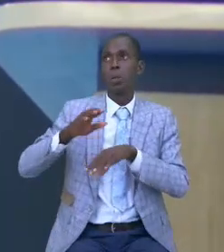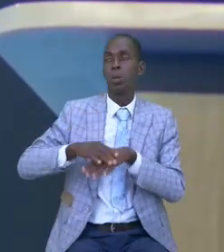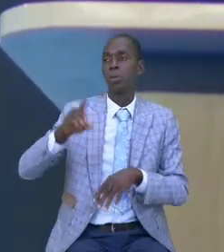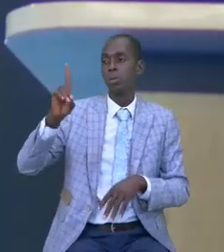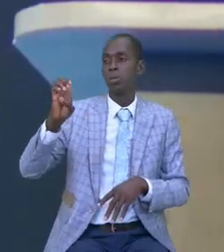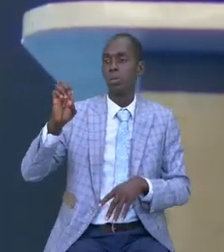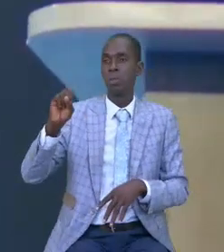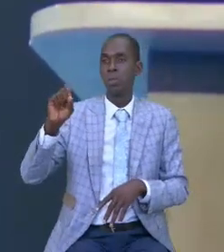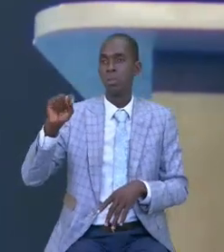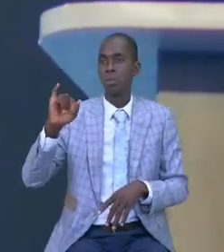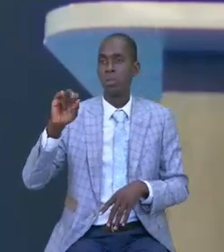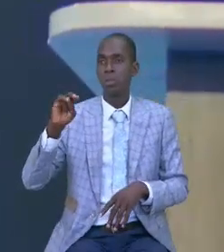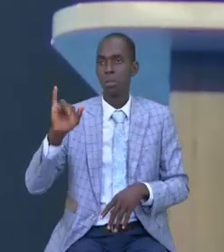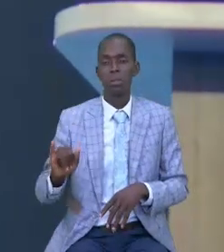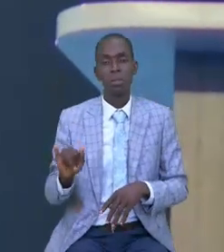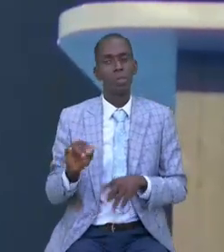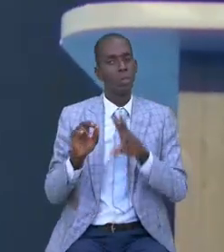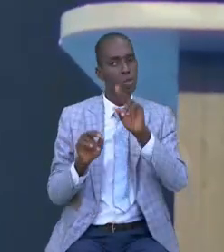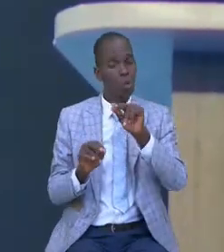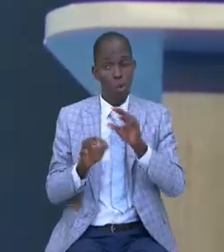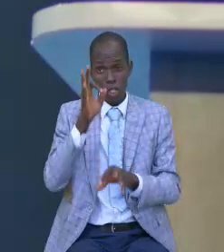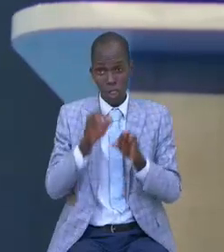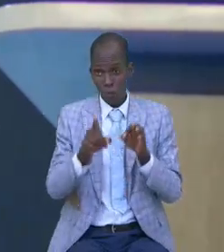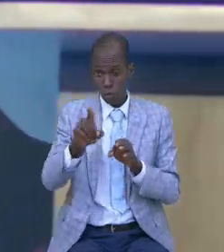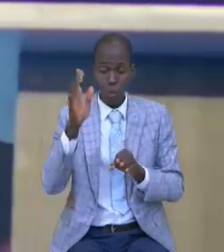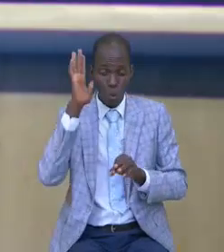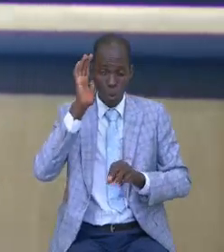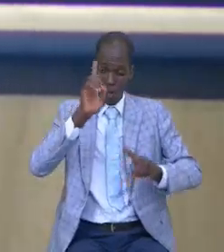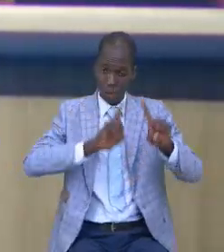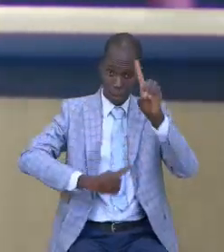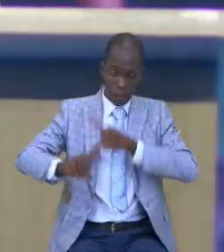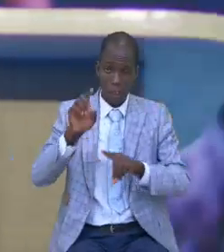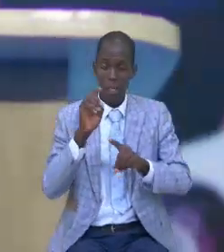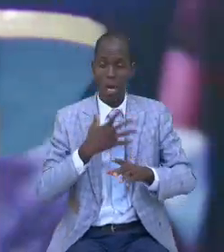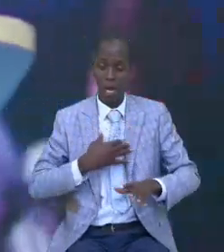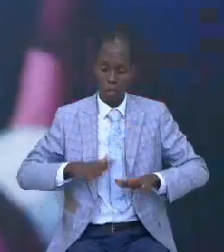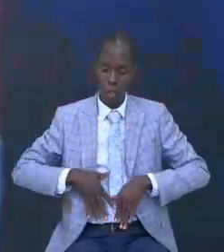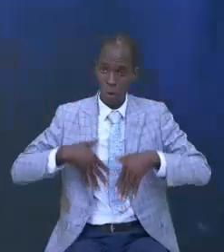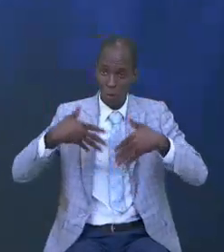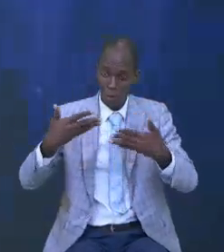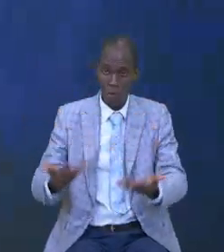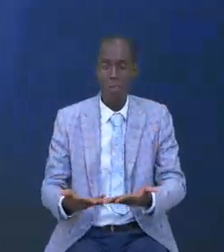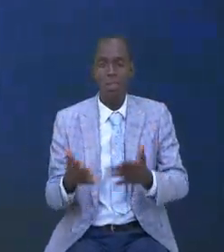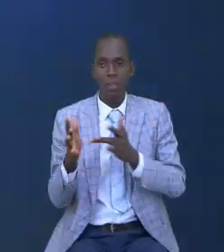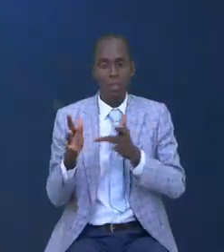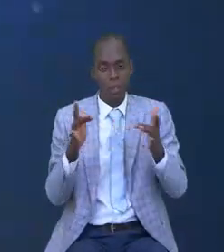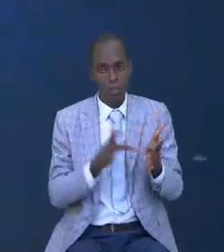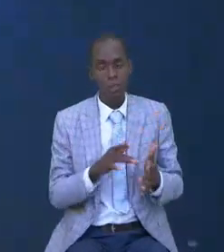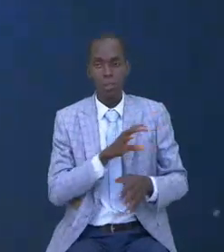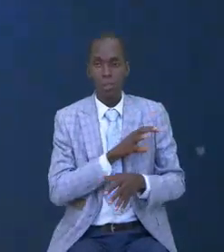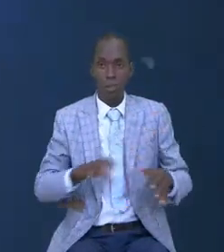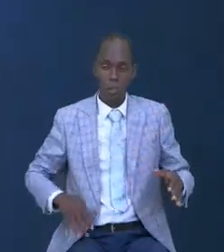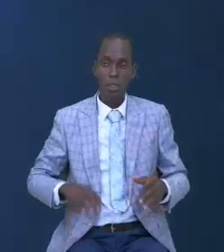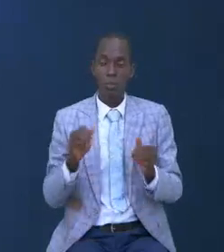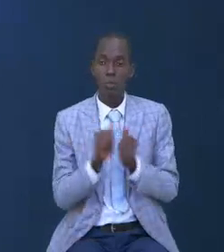No. If you will confess with your mouth the Lord Jesus, the Lordship of Jesus over your heart, over